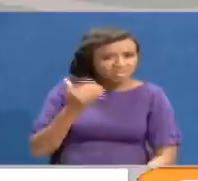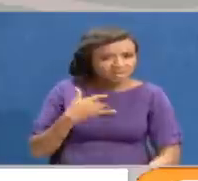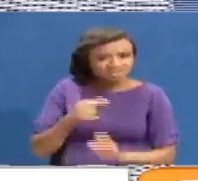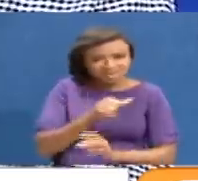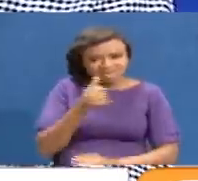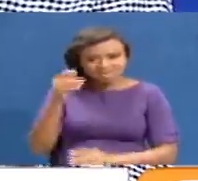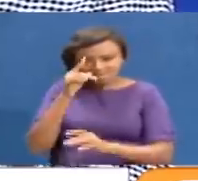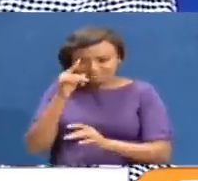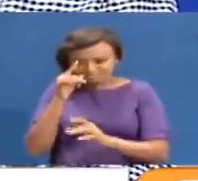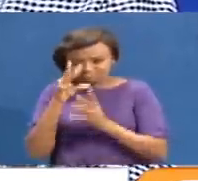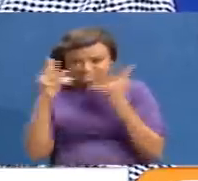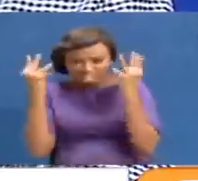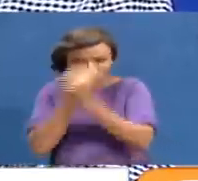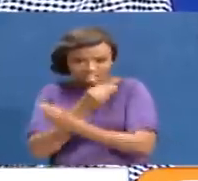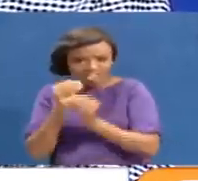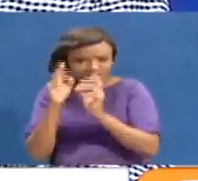BBI report?